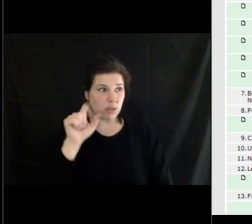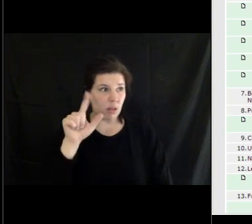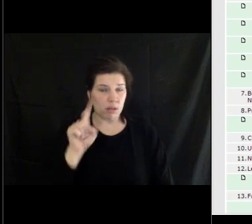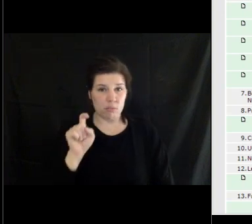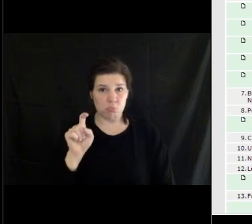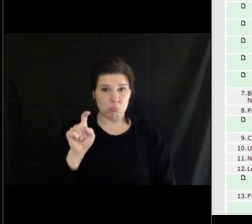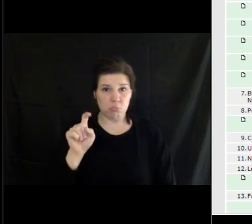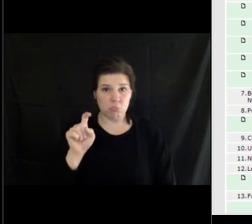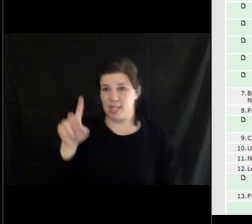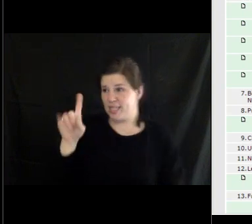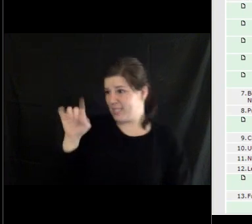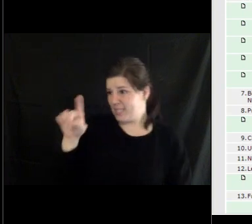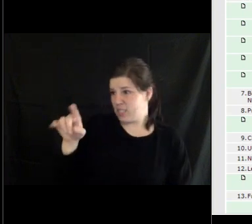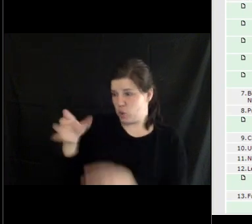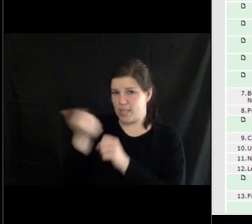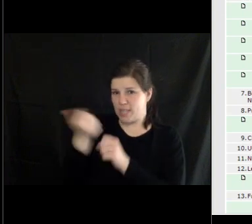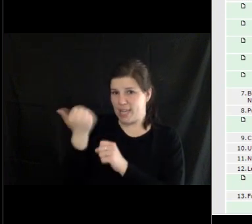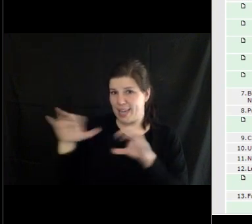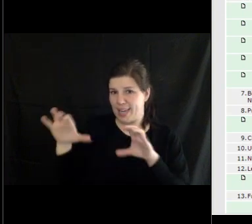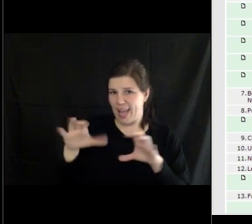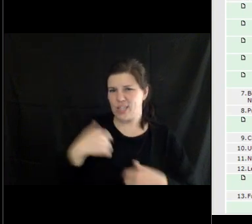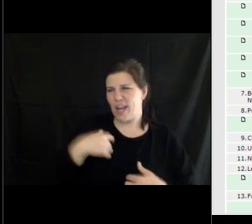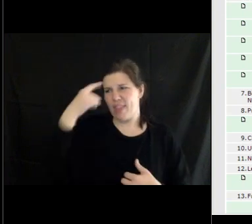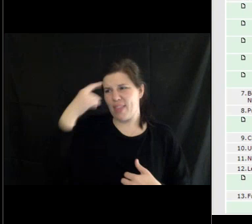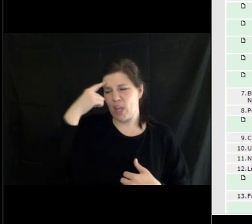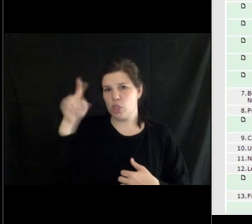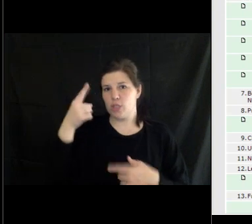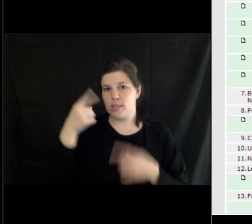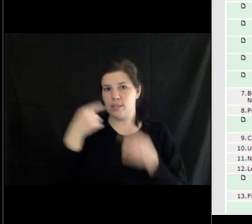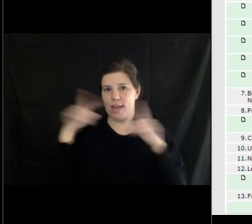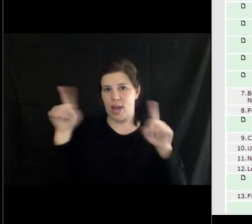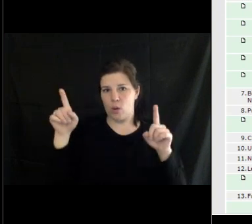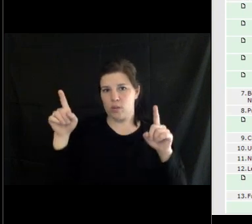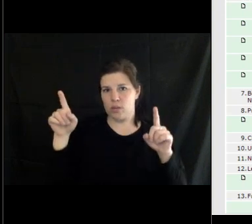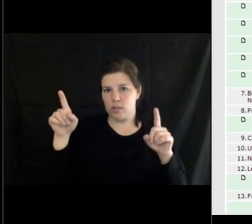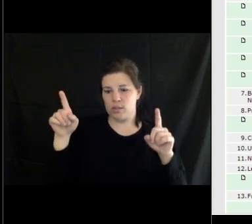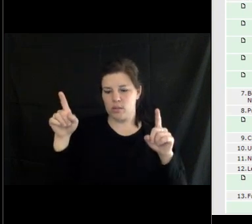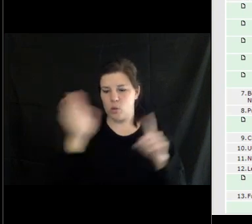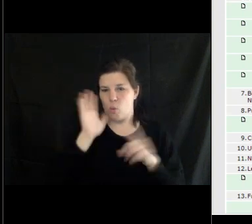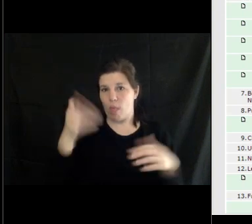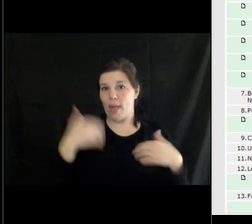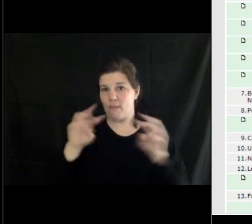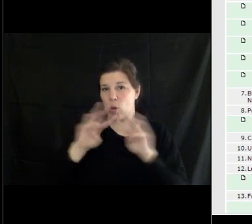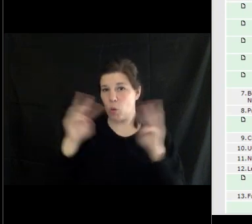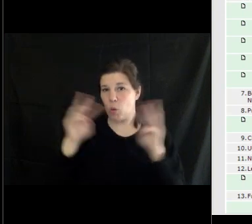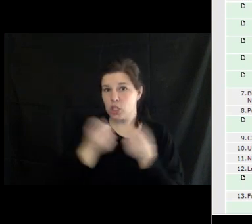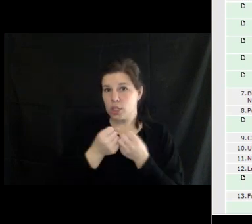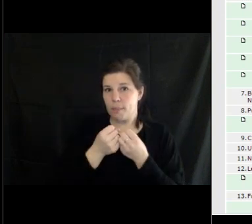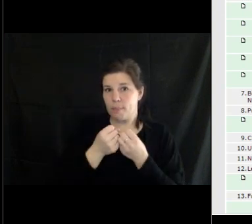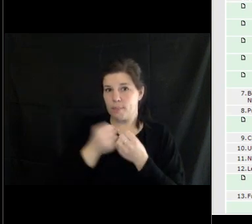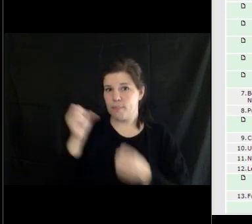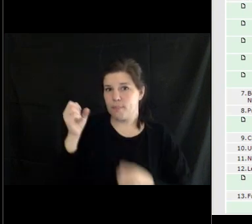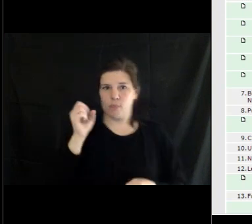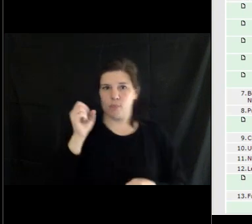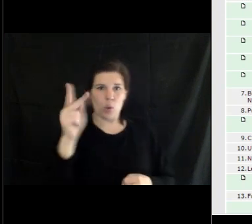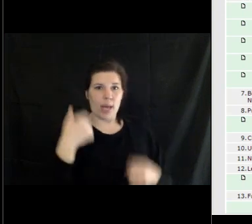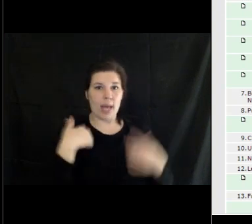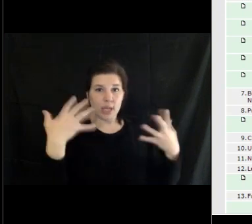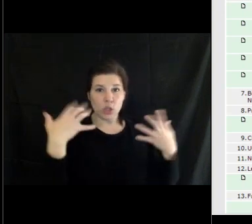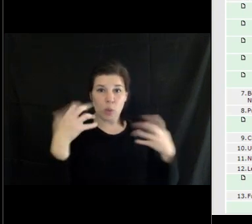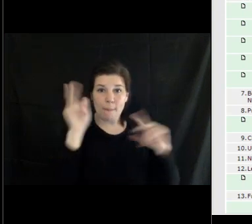Well, did you take any action? I think it was just announced you were going to have a We were workshop. just announcing that we're going to have a workshop on it. Okay, I just want people to be